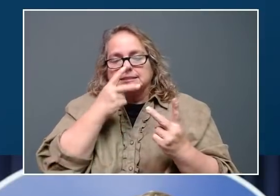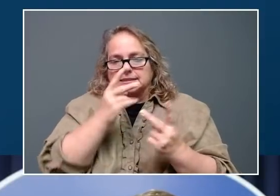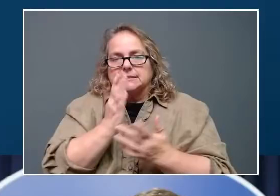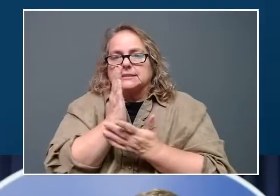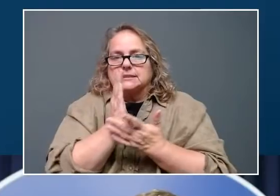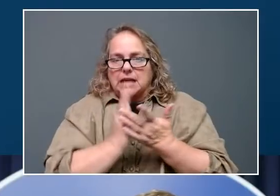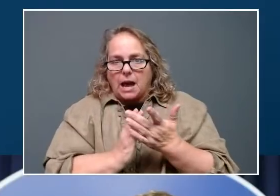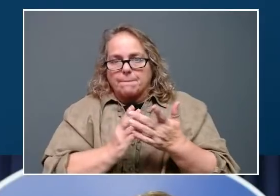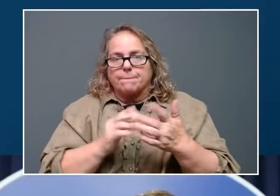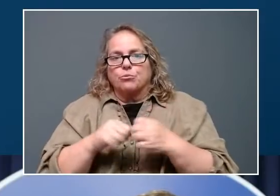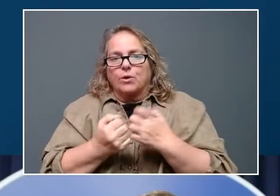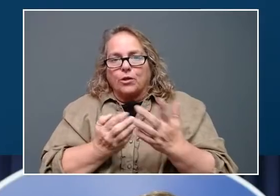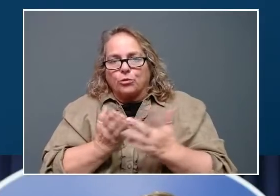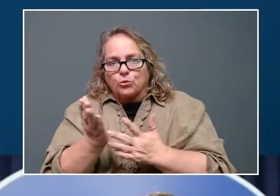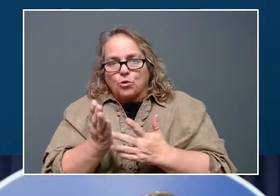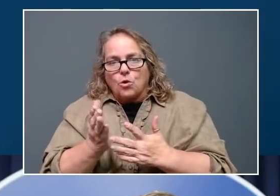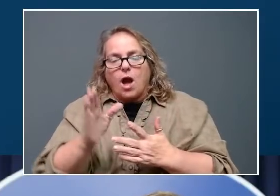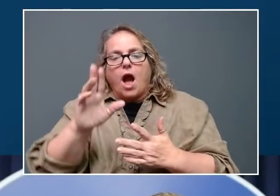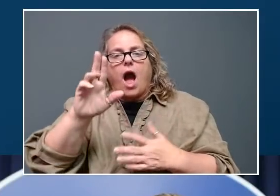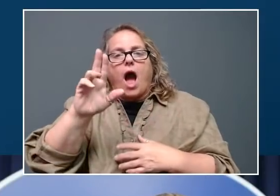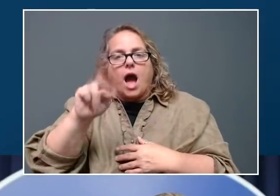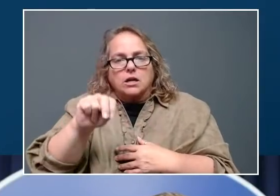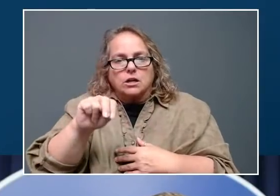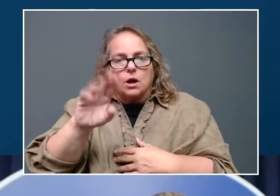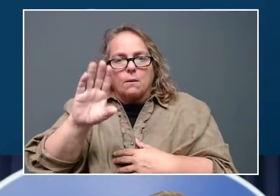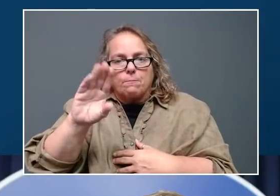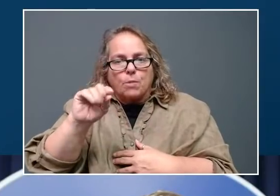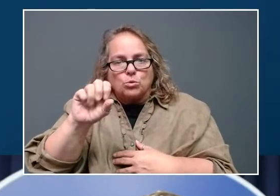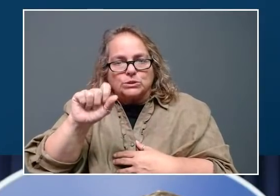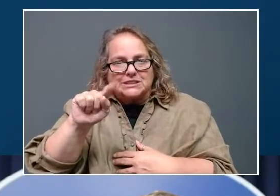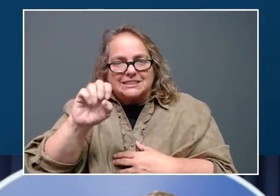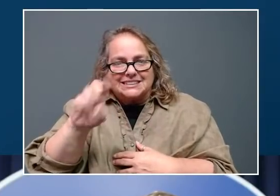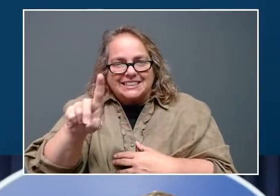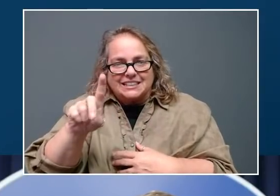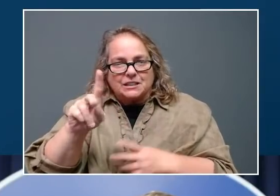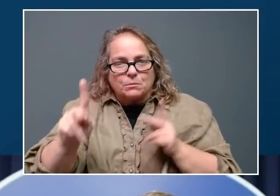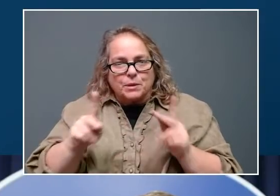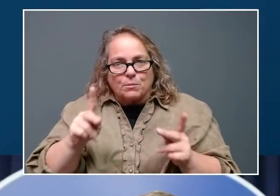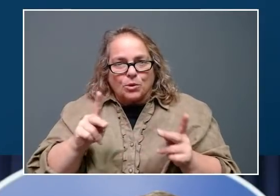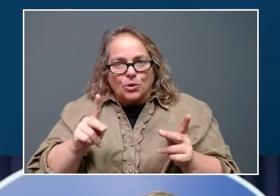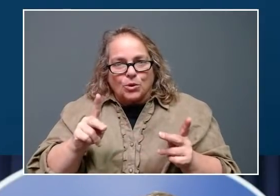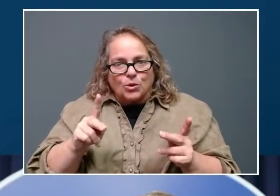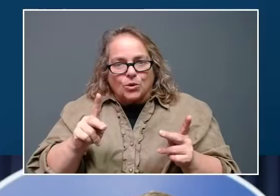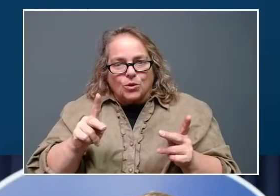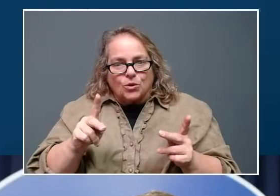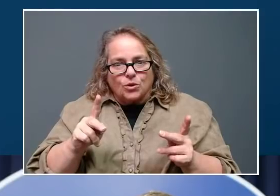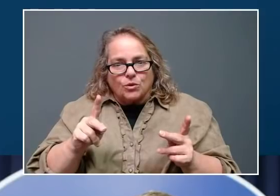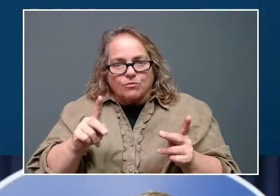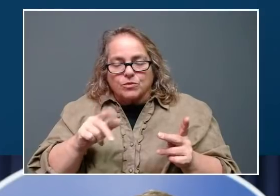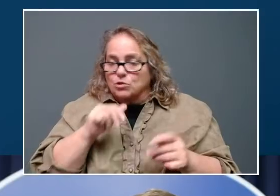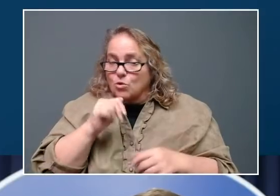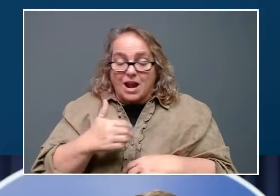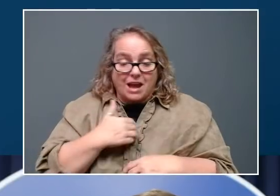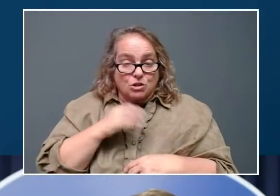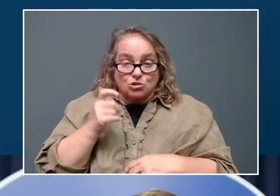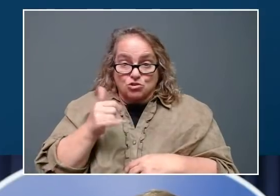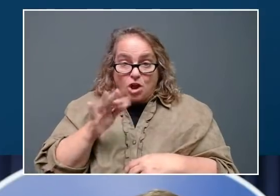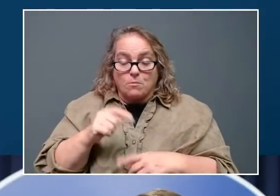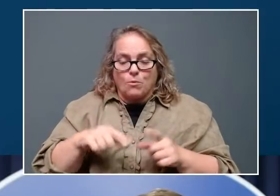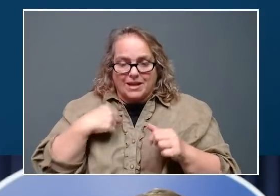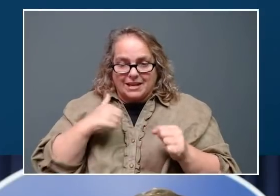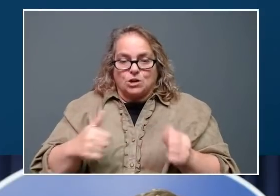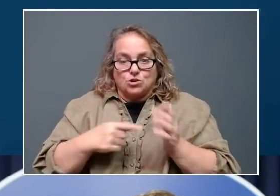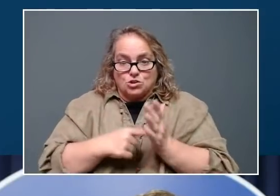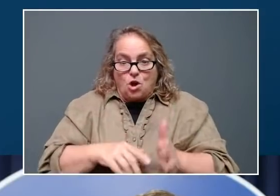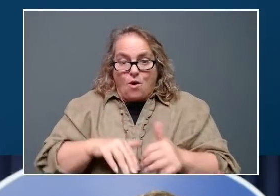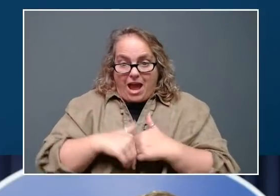secondarily unboosted individuals. That I don't think we have the chart here, but we can show how the breakthrough cases have increased